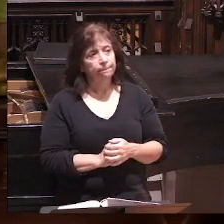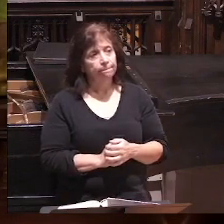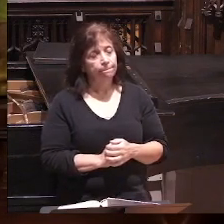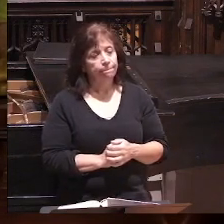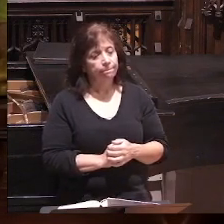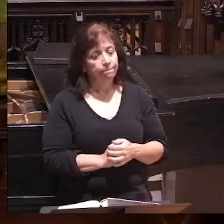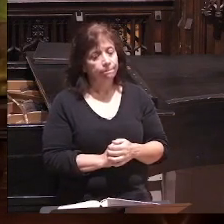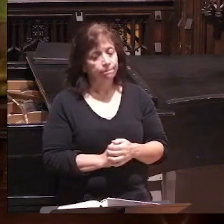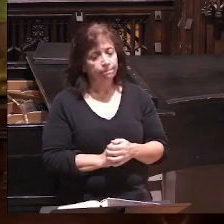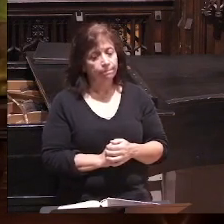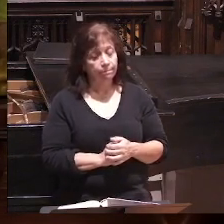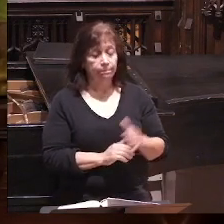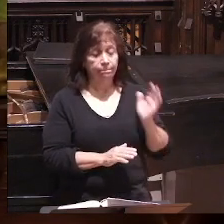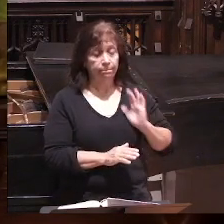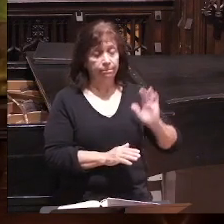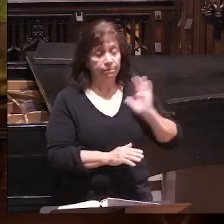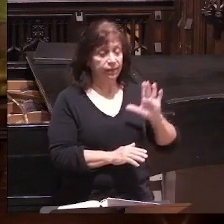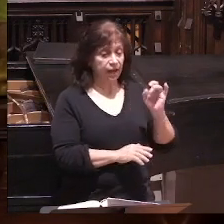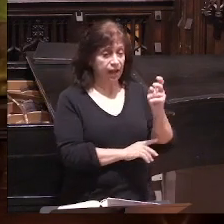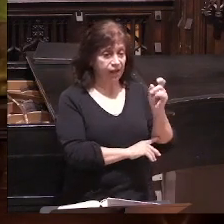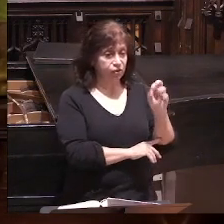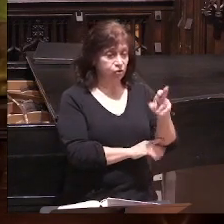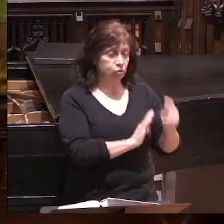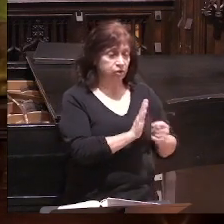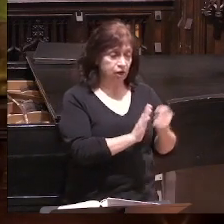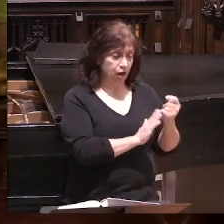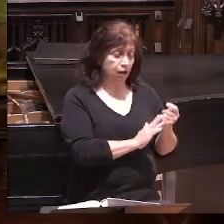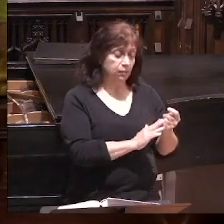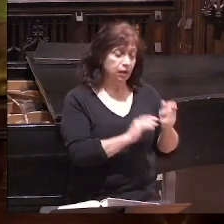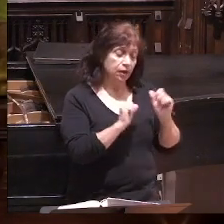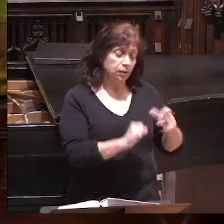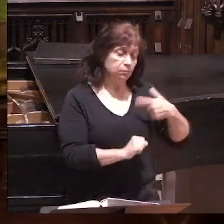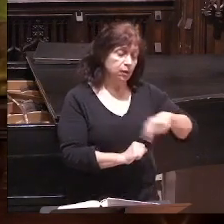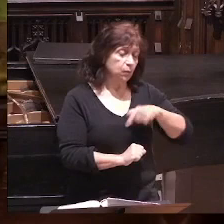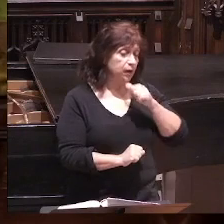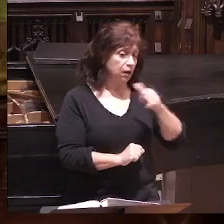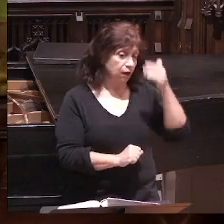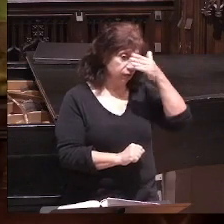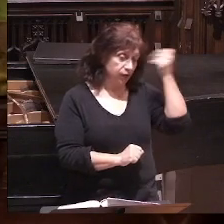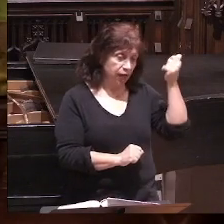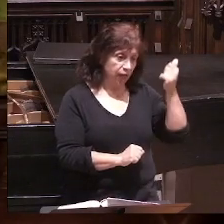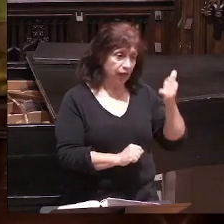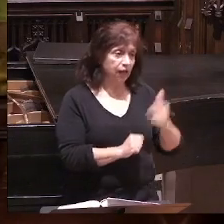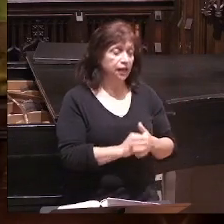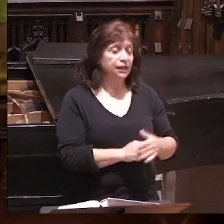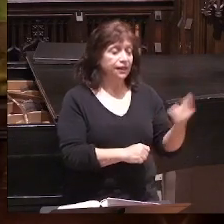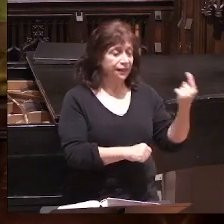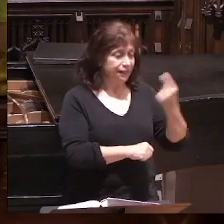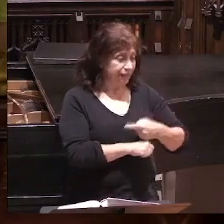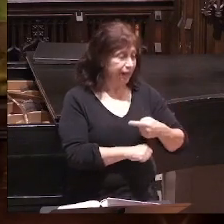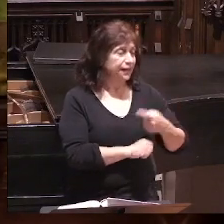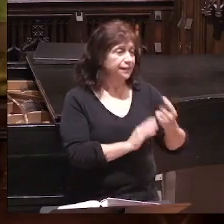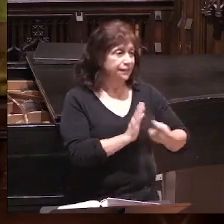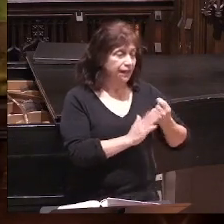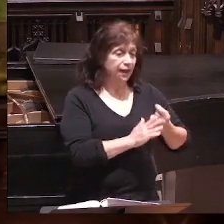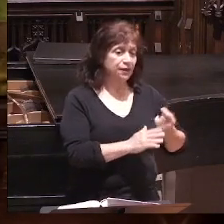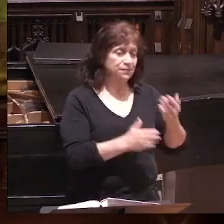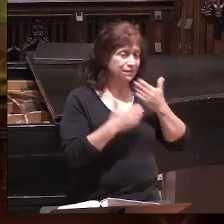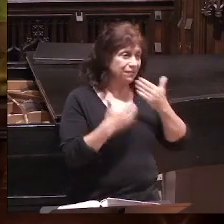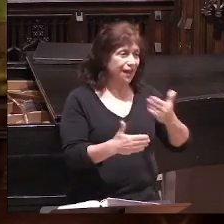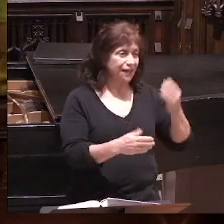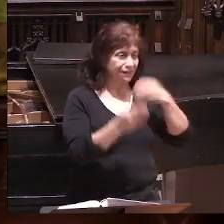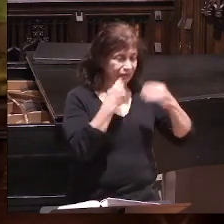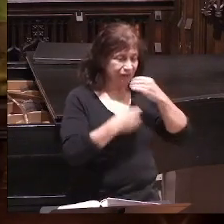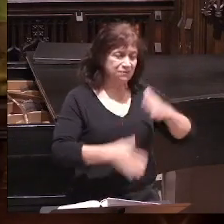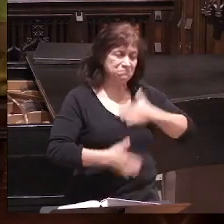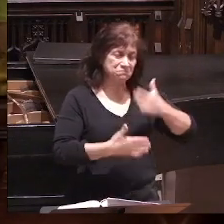As in Esther's day, may we not forget to make days of feasting and thanksgiving and gladness